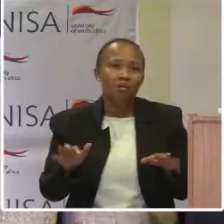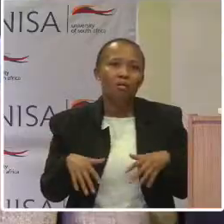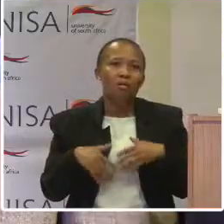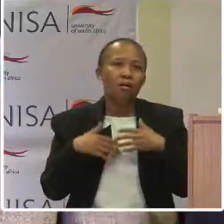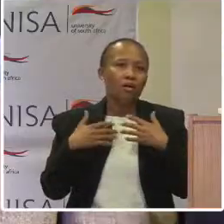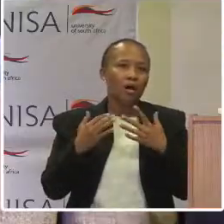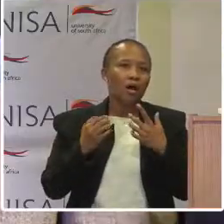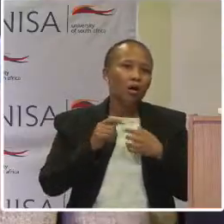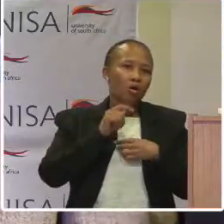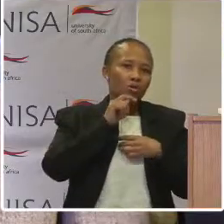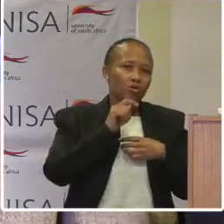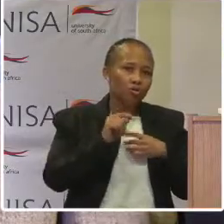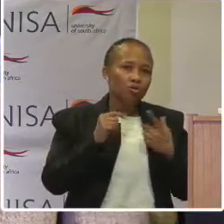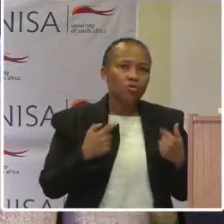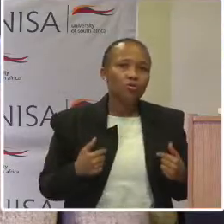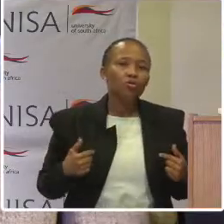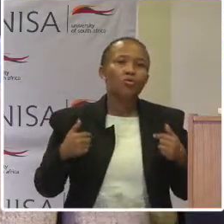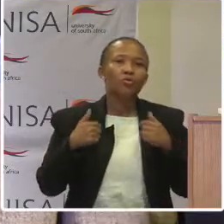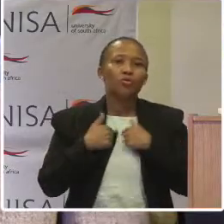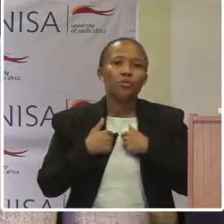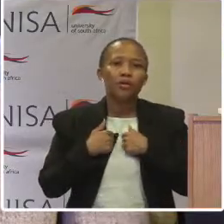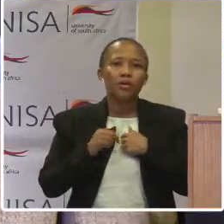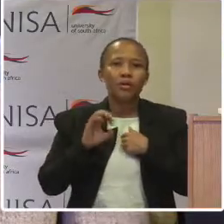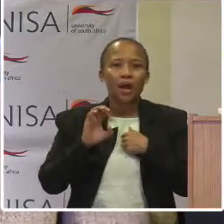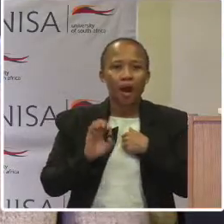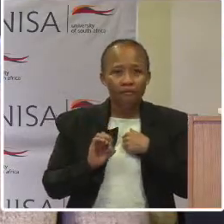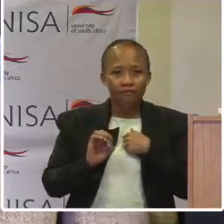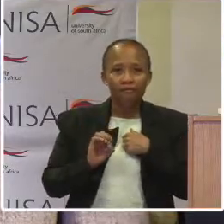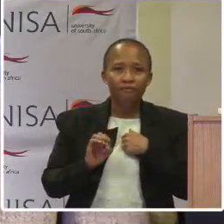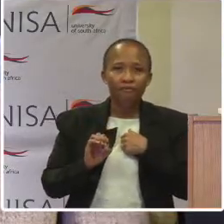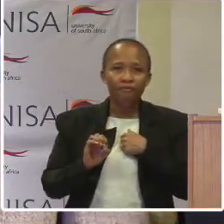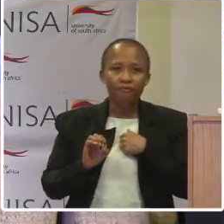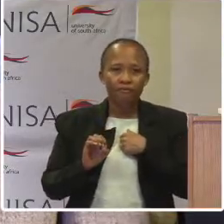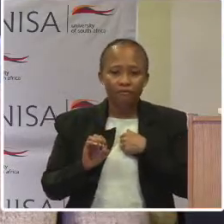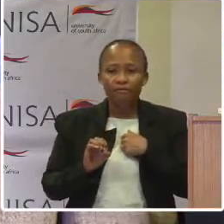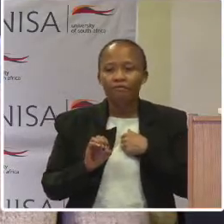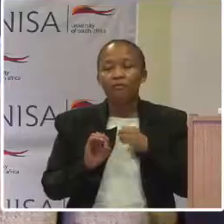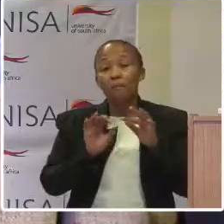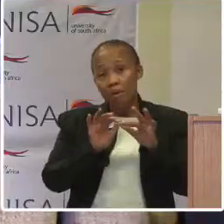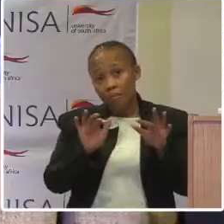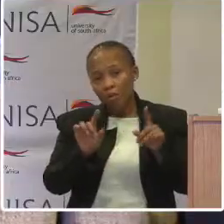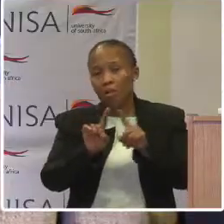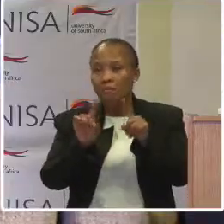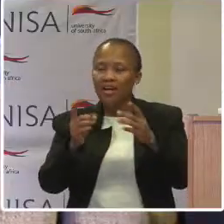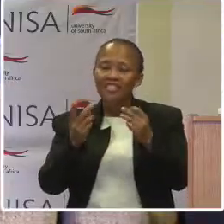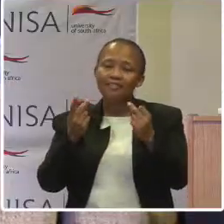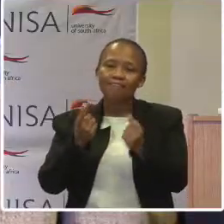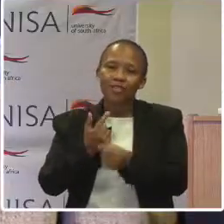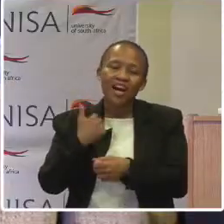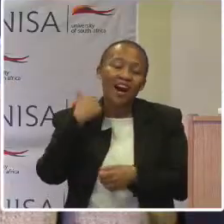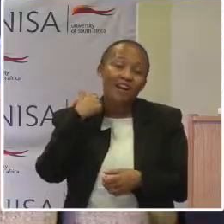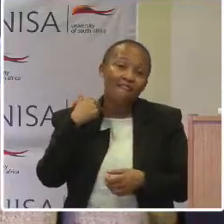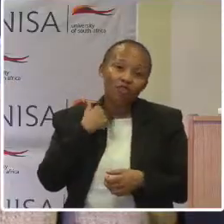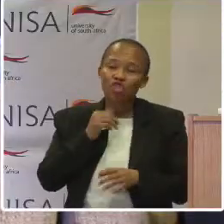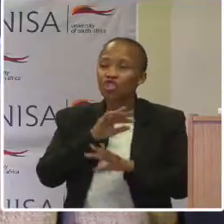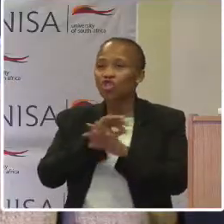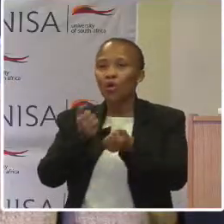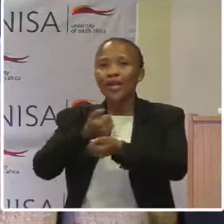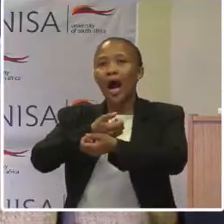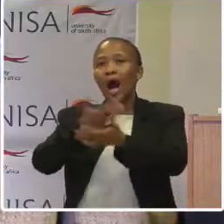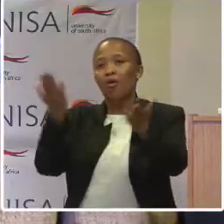so we do have those capabilities, they're just not out there, and it's unfortunate. But to answer your